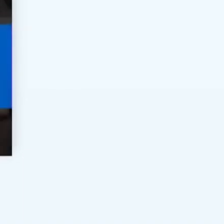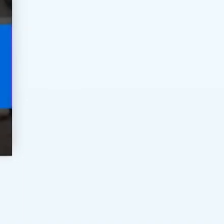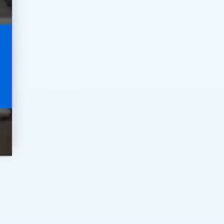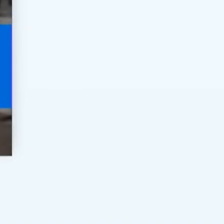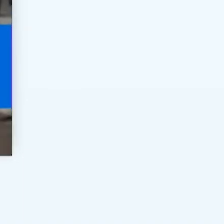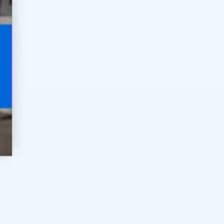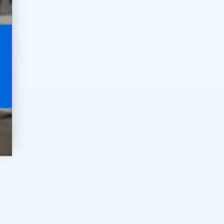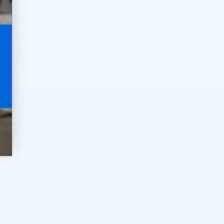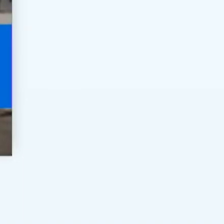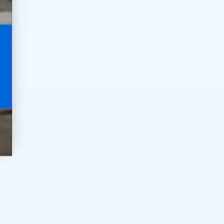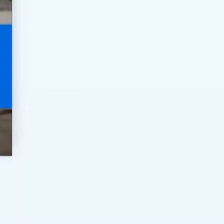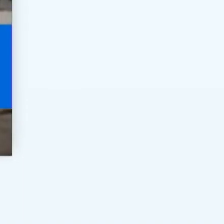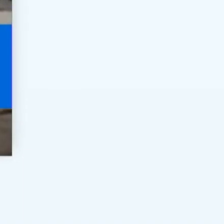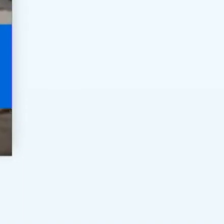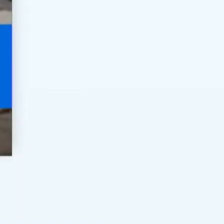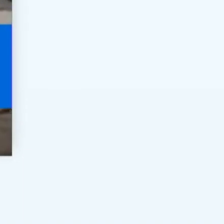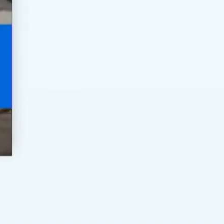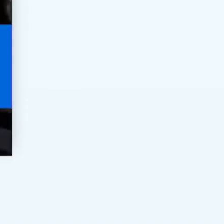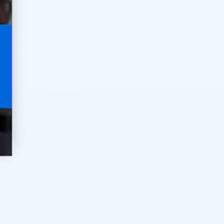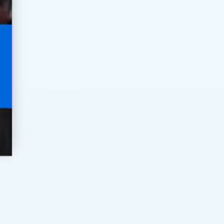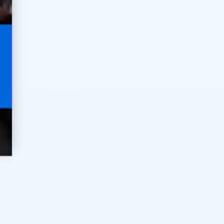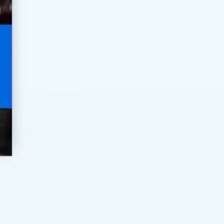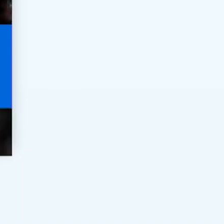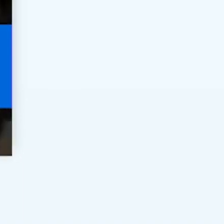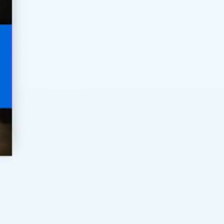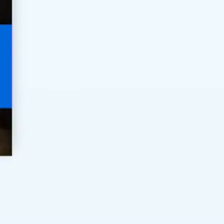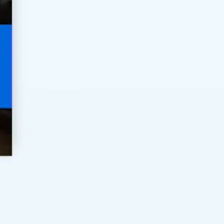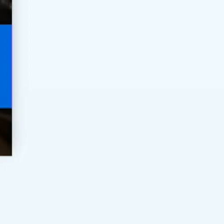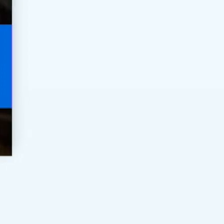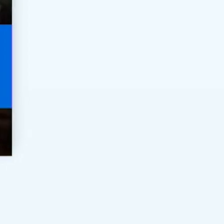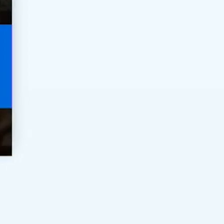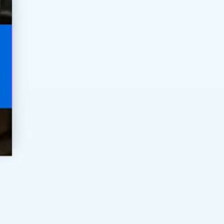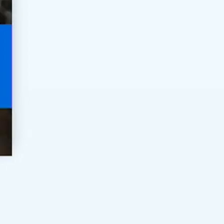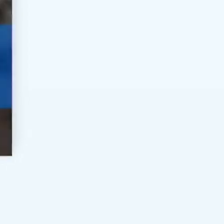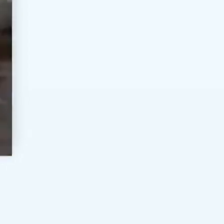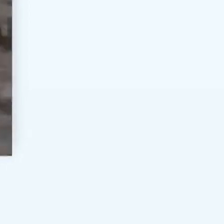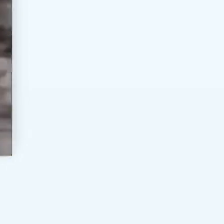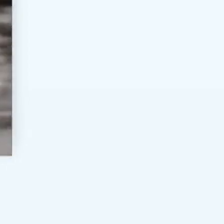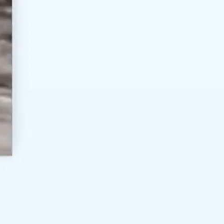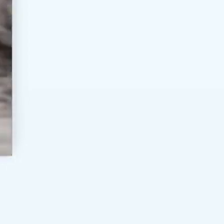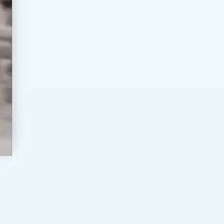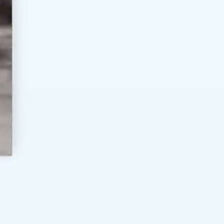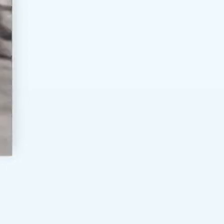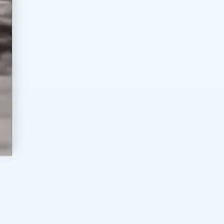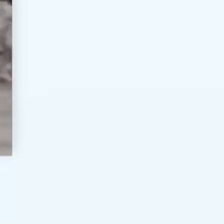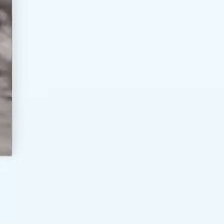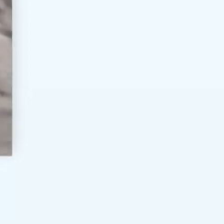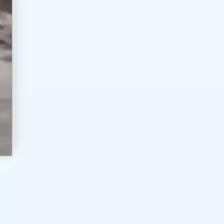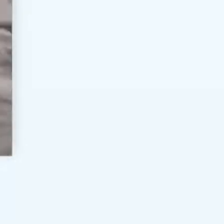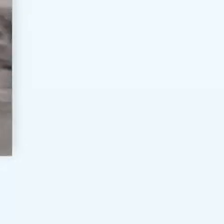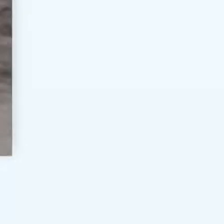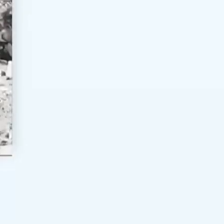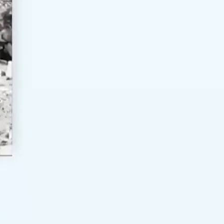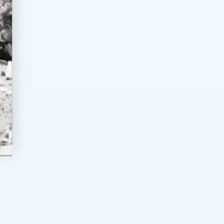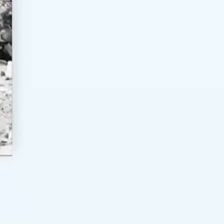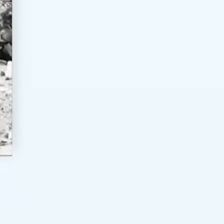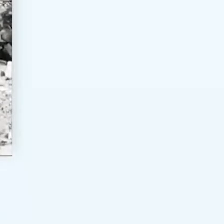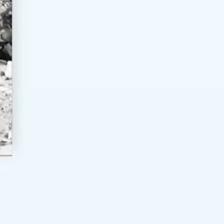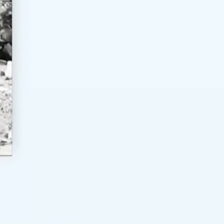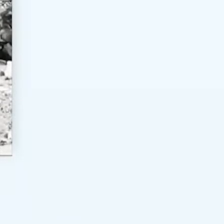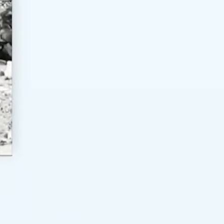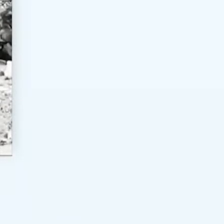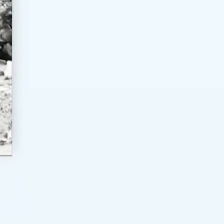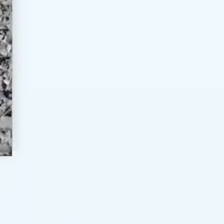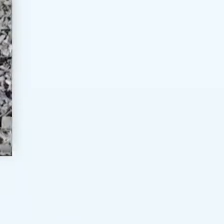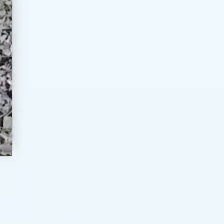It is difficult to fathom what has become of Haiti and of the United Nations in this country.